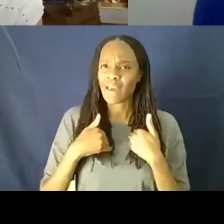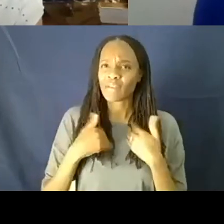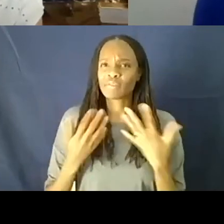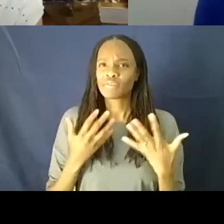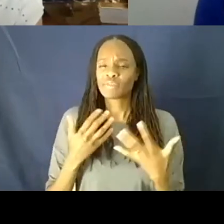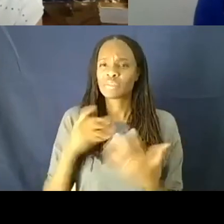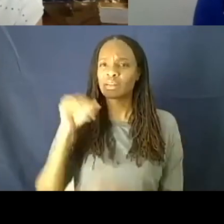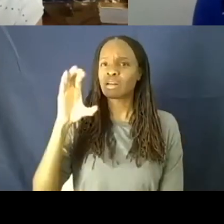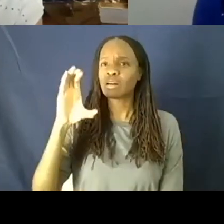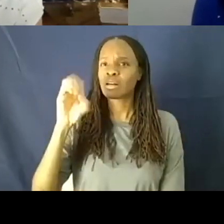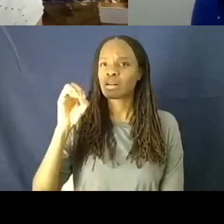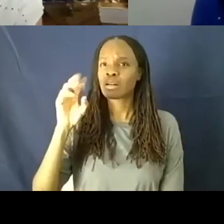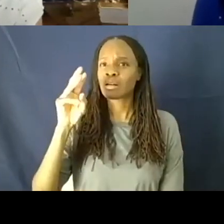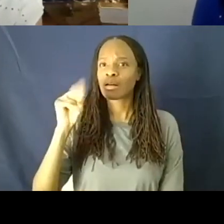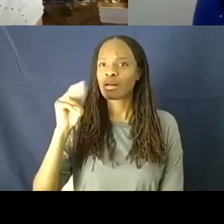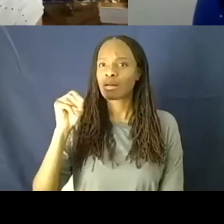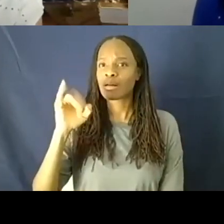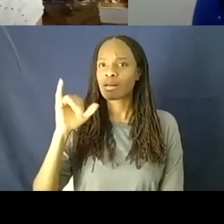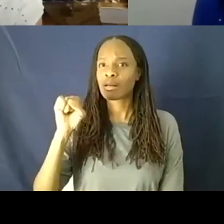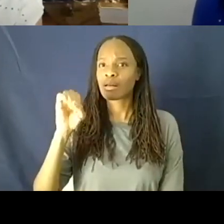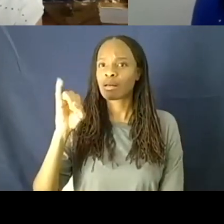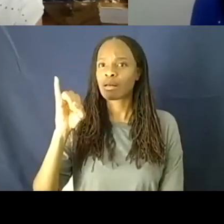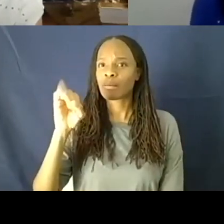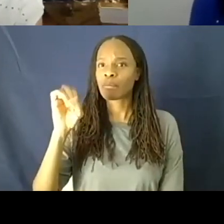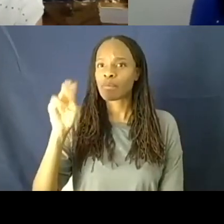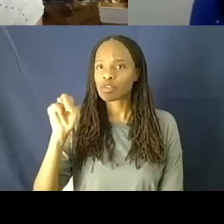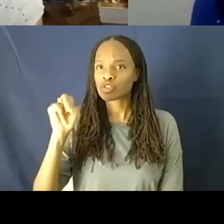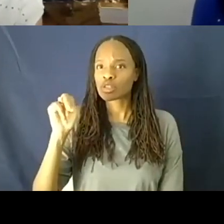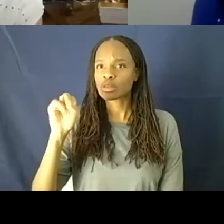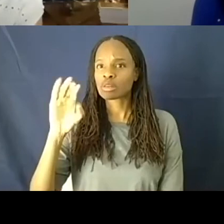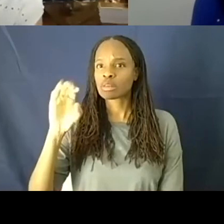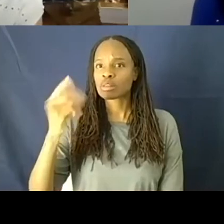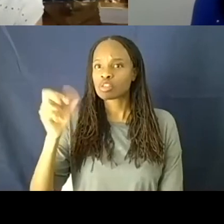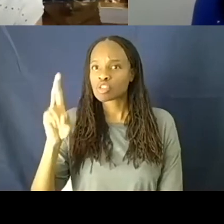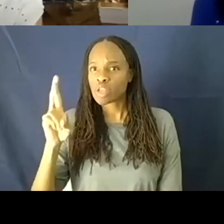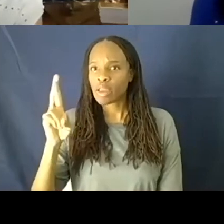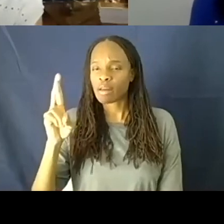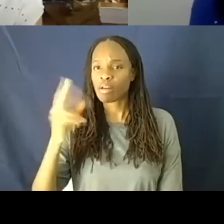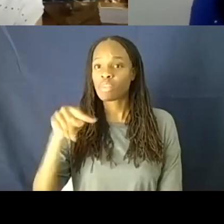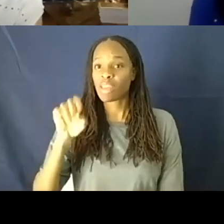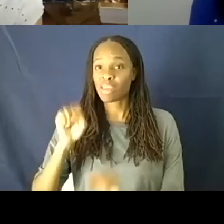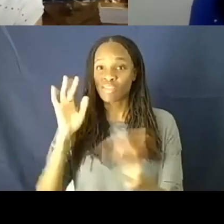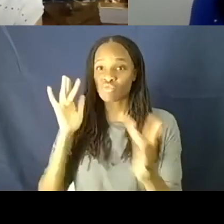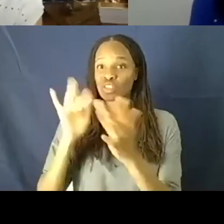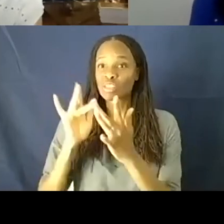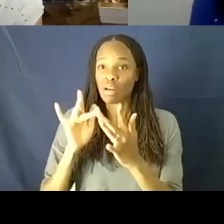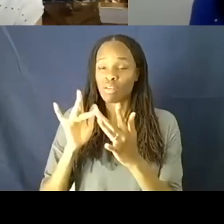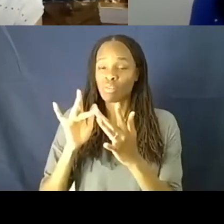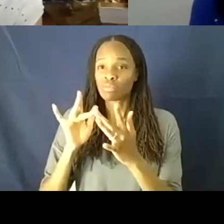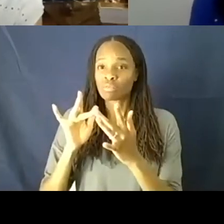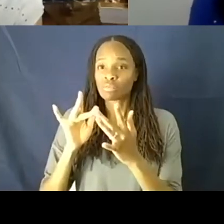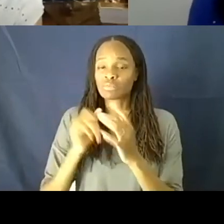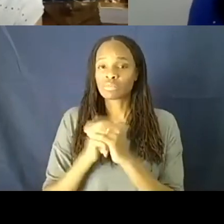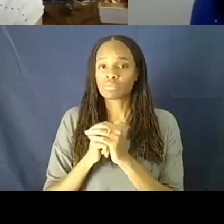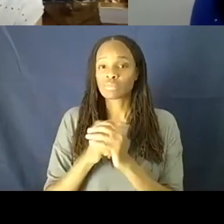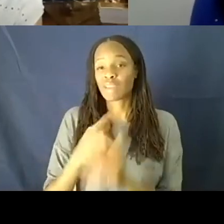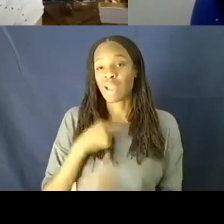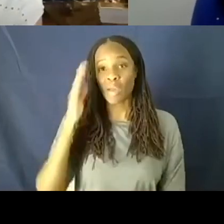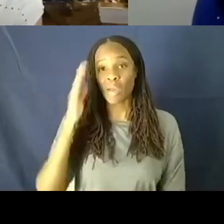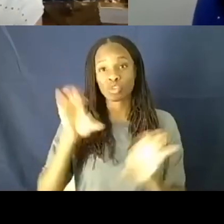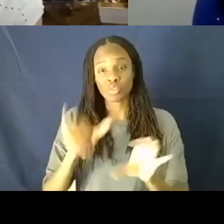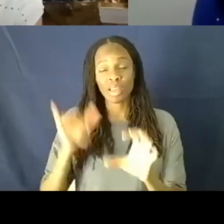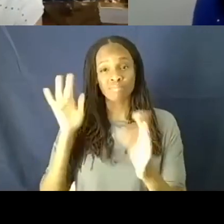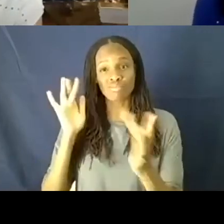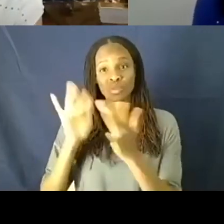commission chair that they can reach out to. And so that's what I would do, to reach out to them